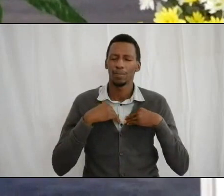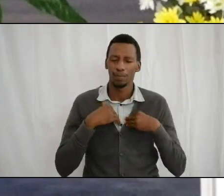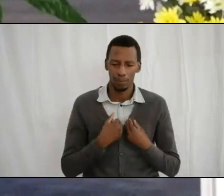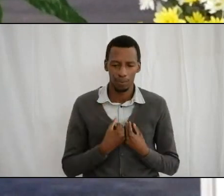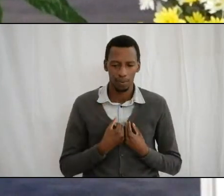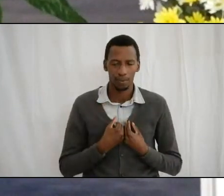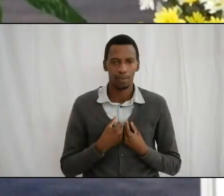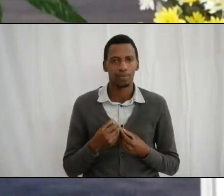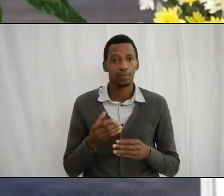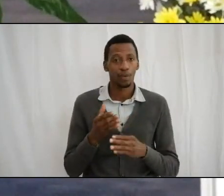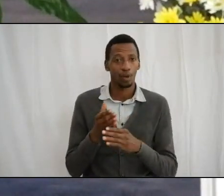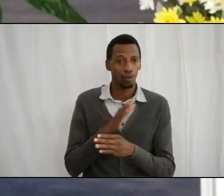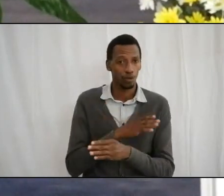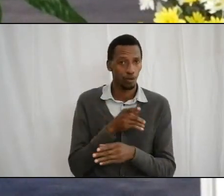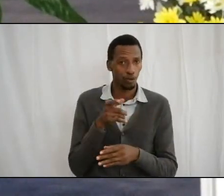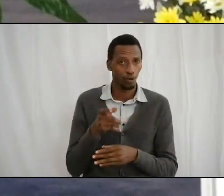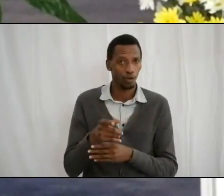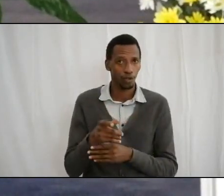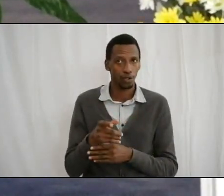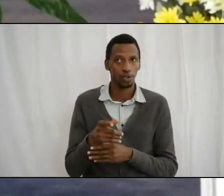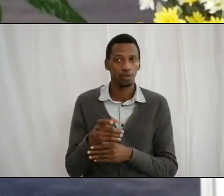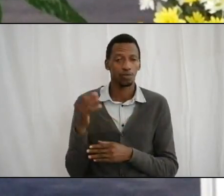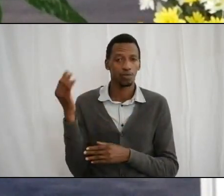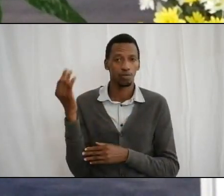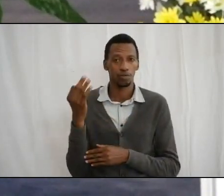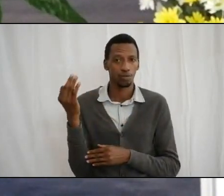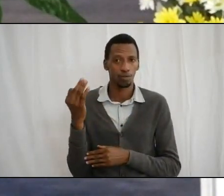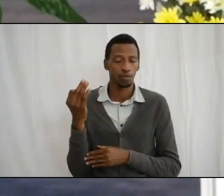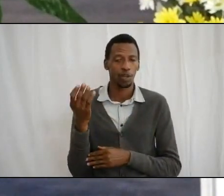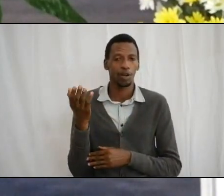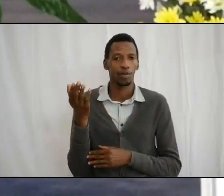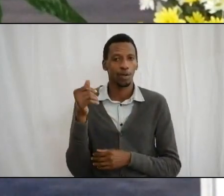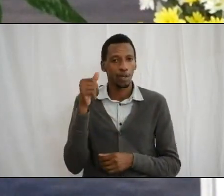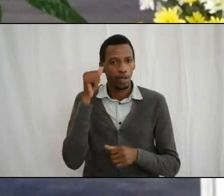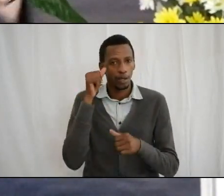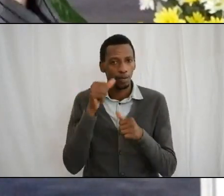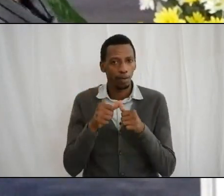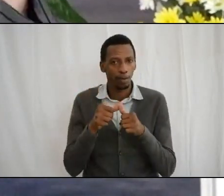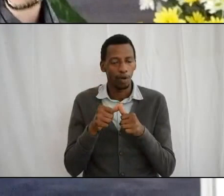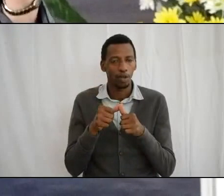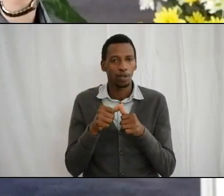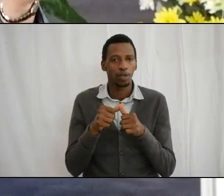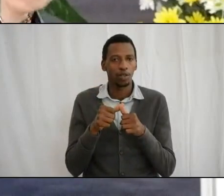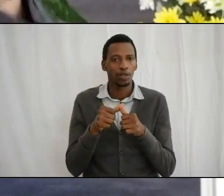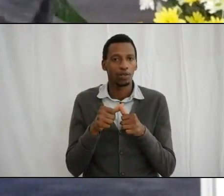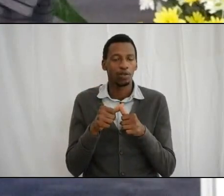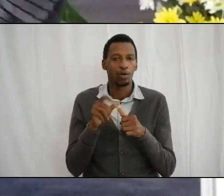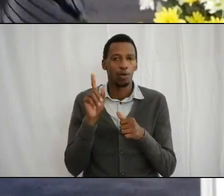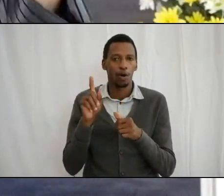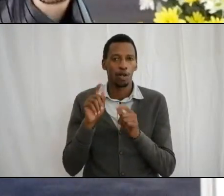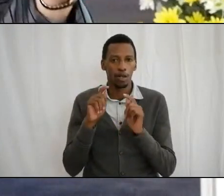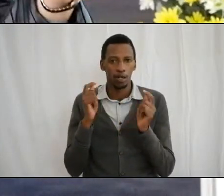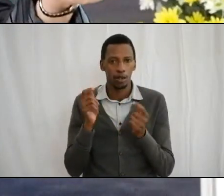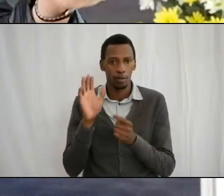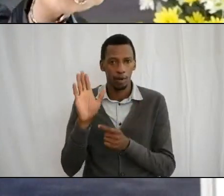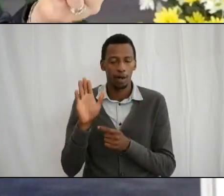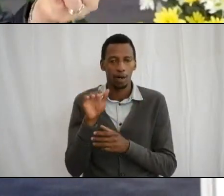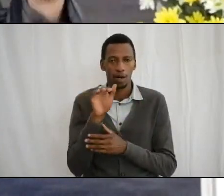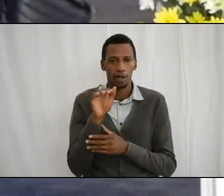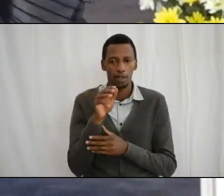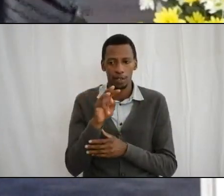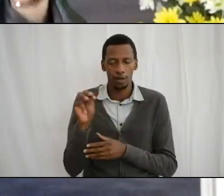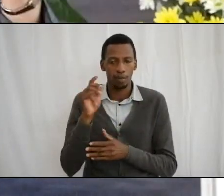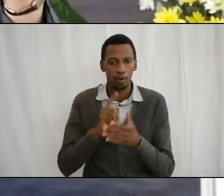Just before this presentation, I had a call with one of my teams, and I caution them to pace